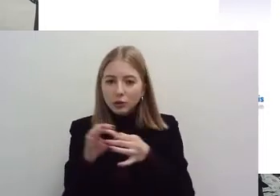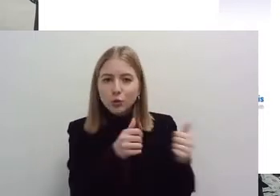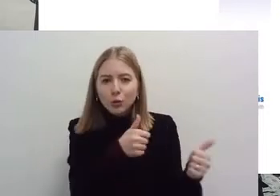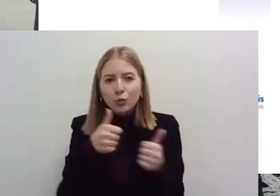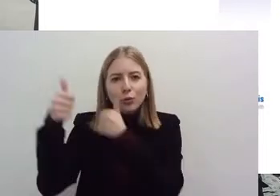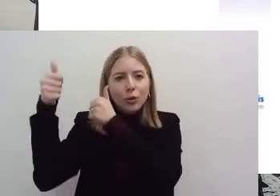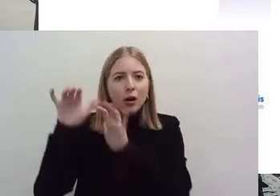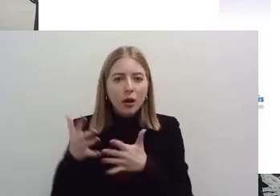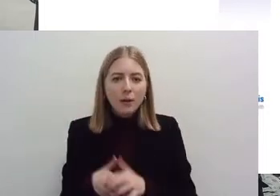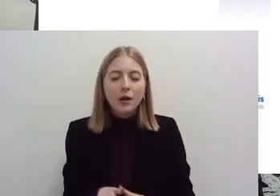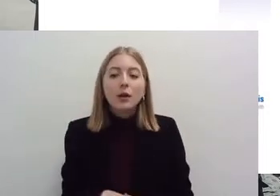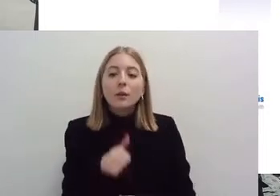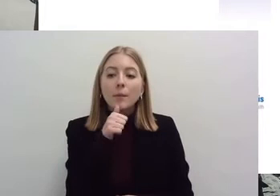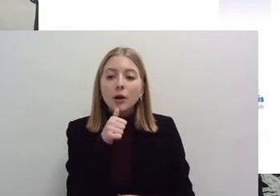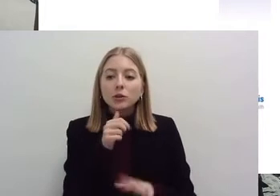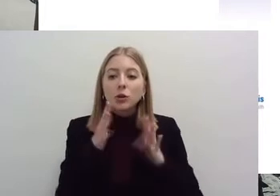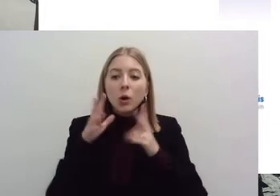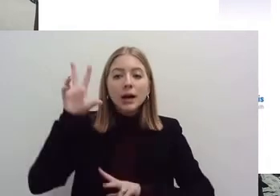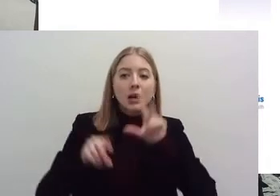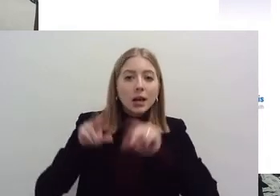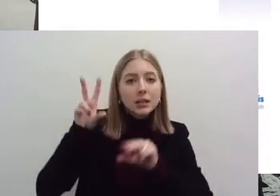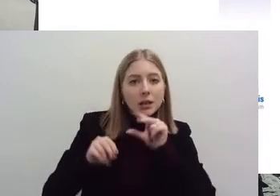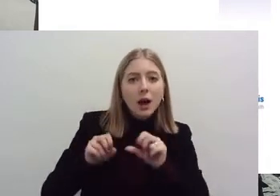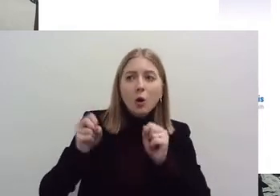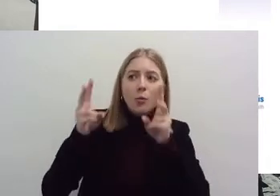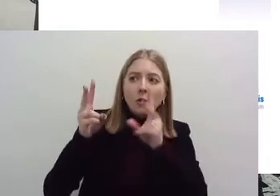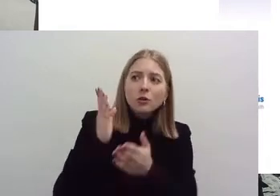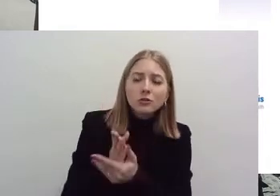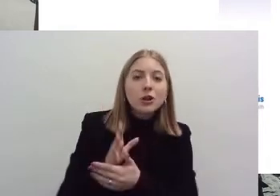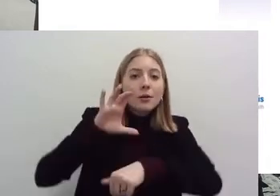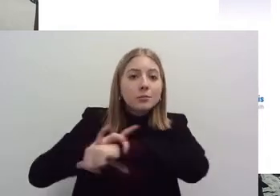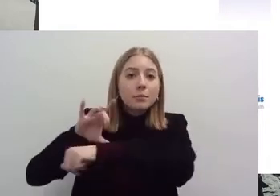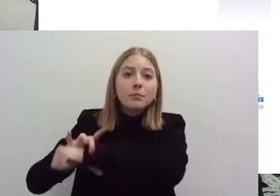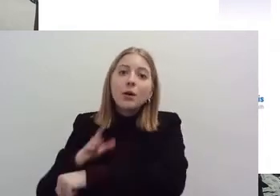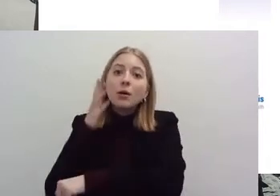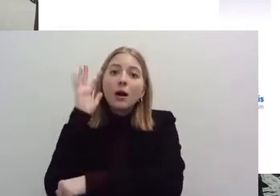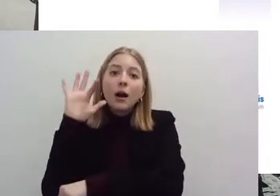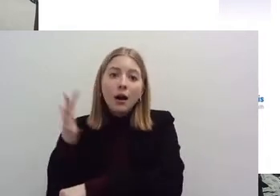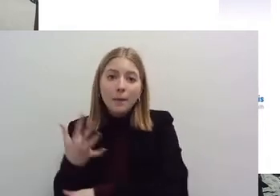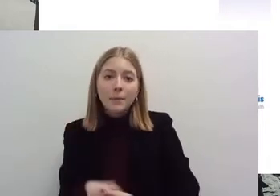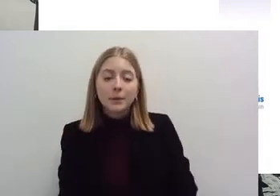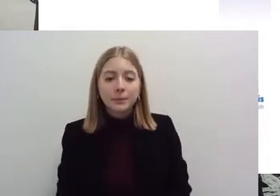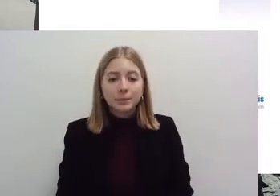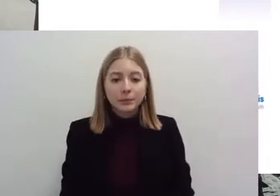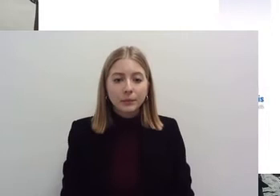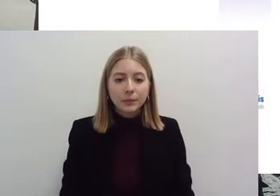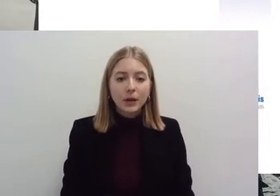are we doing to support the well-being of the very youngest children in preschool and